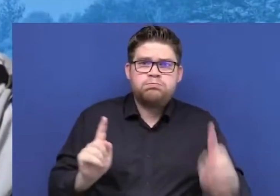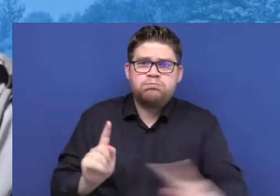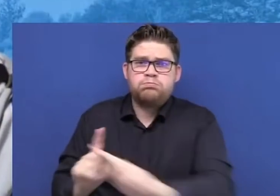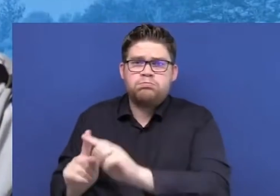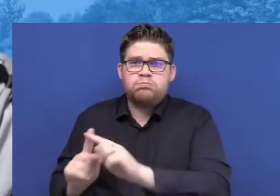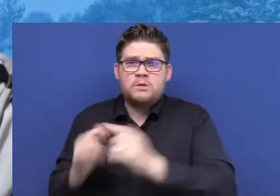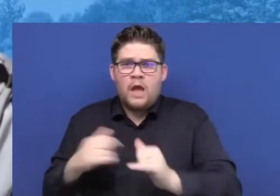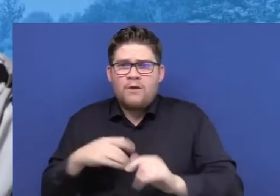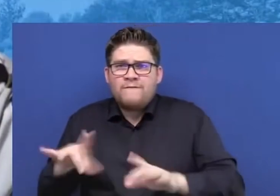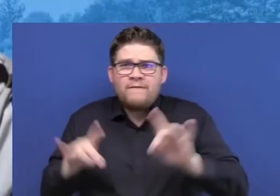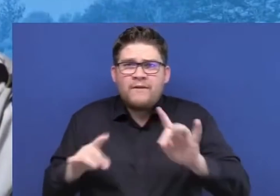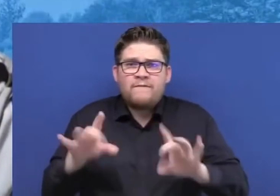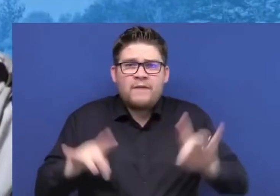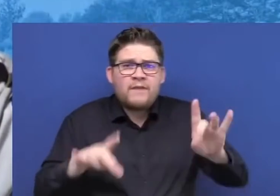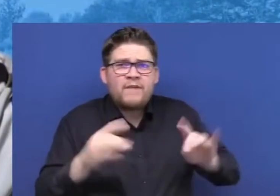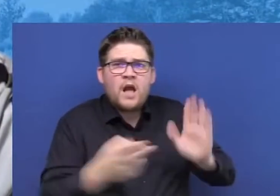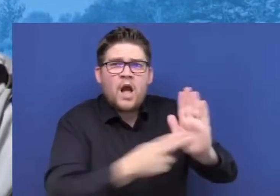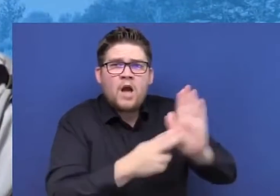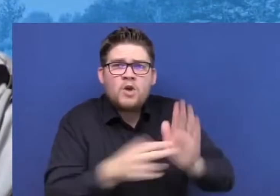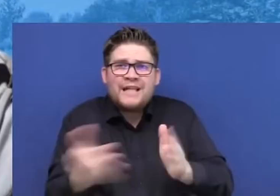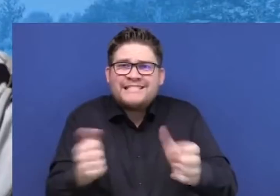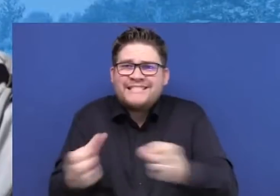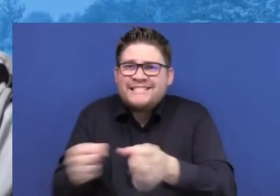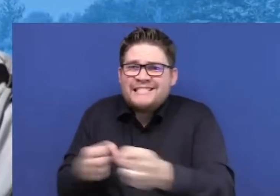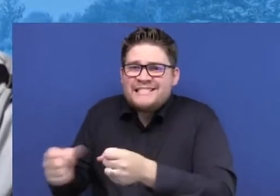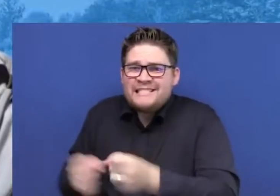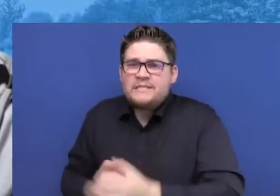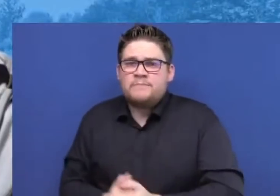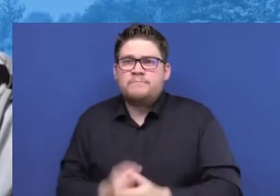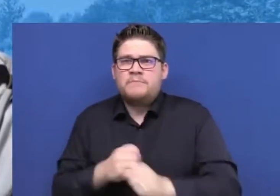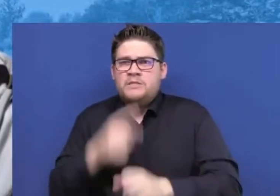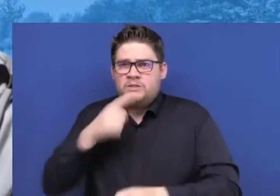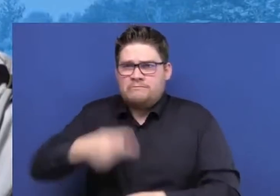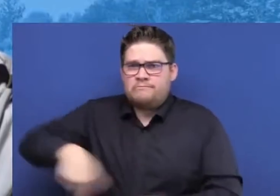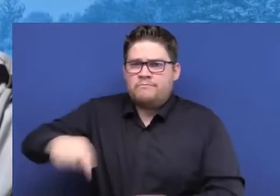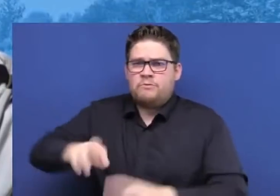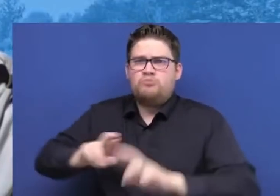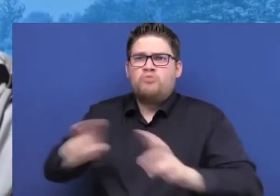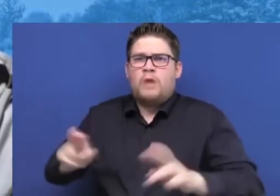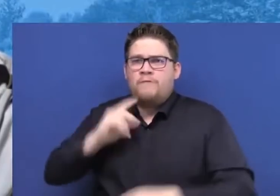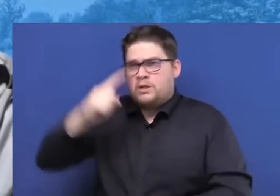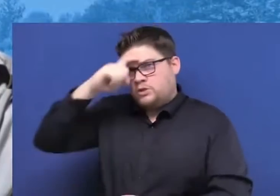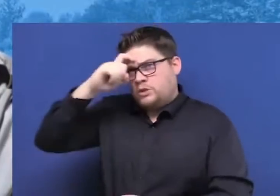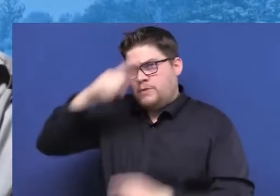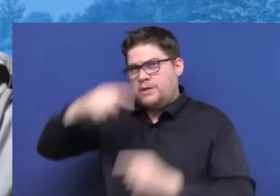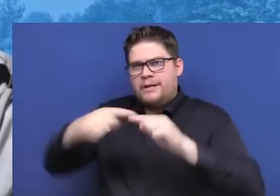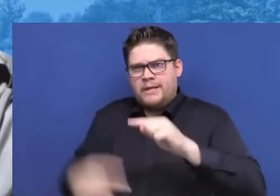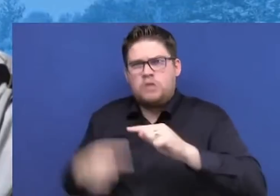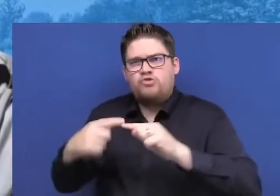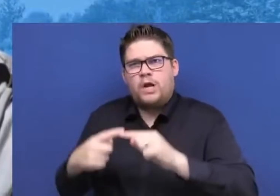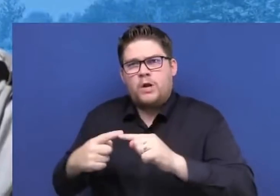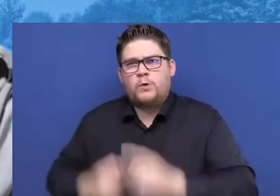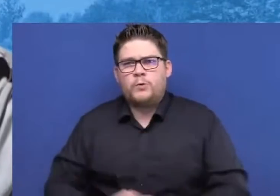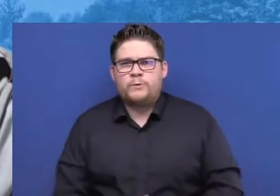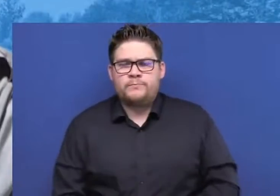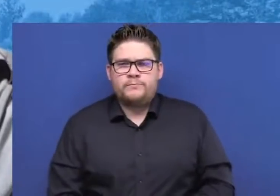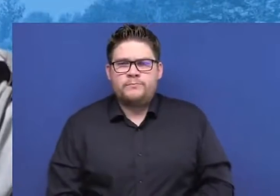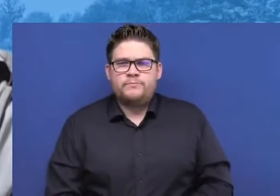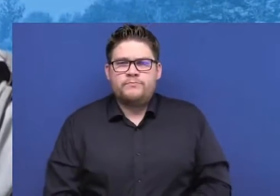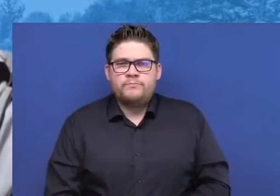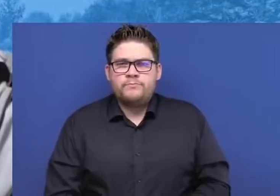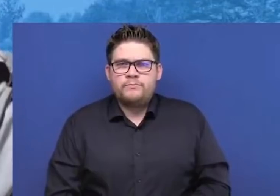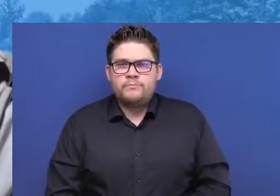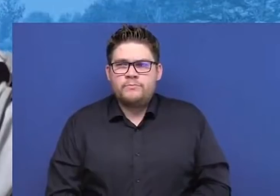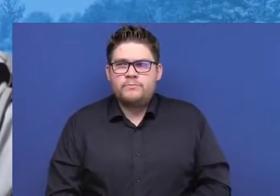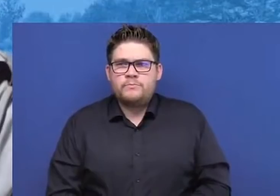our international agencies and partners, in the off season, to make sure that we're aligned and ready to go if there is a season. And the biggest challenge this